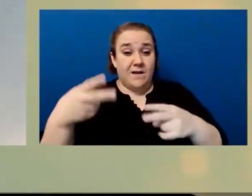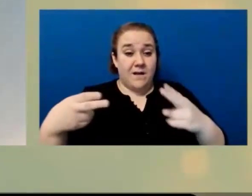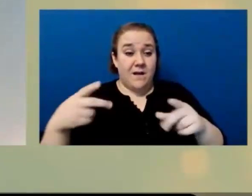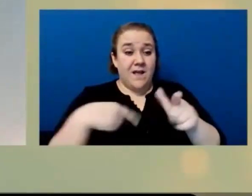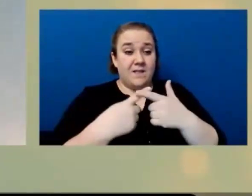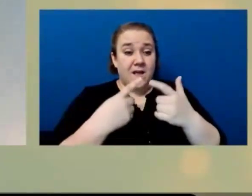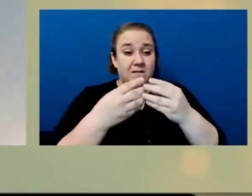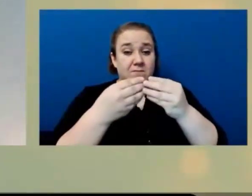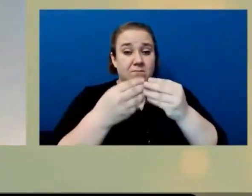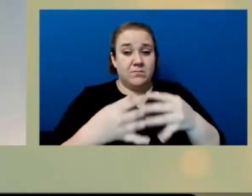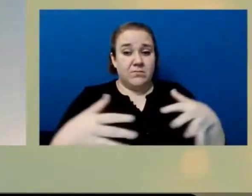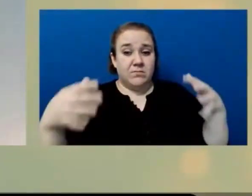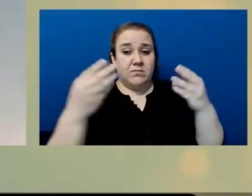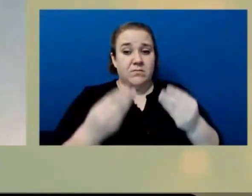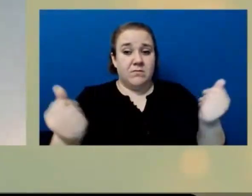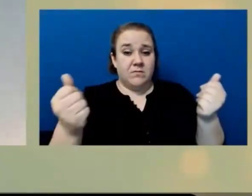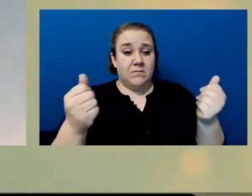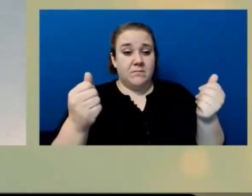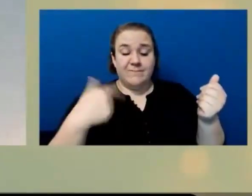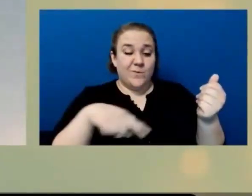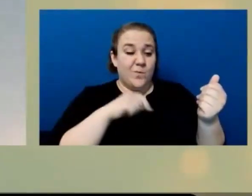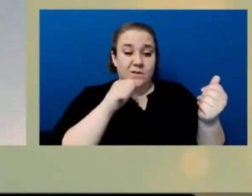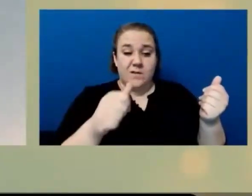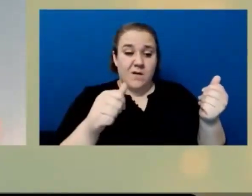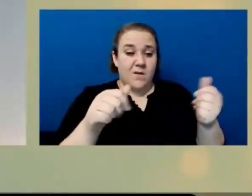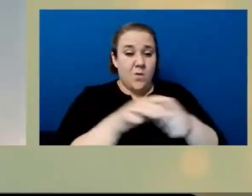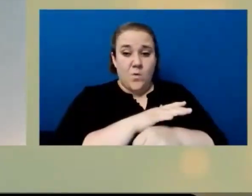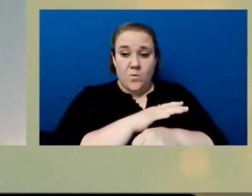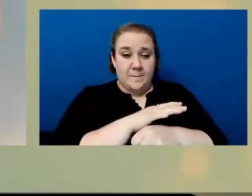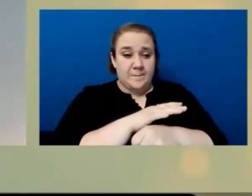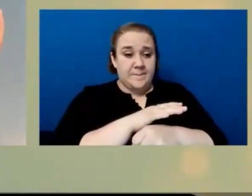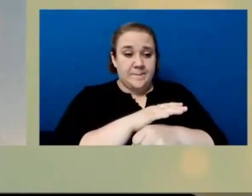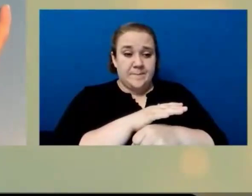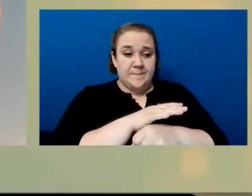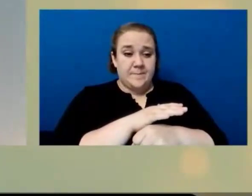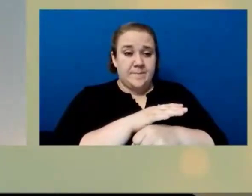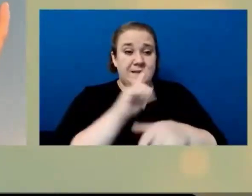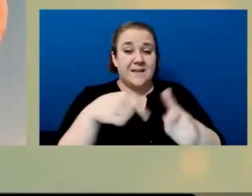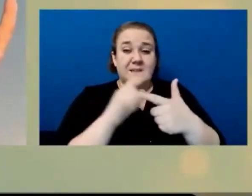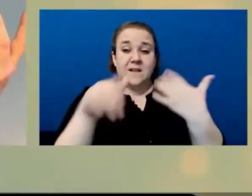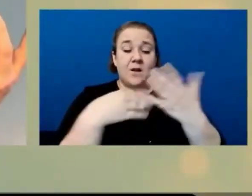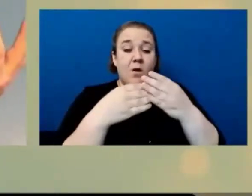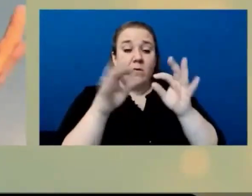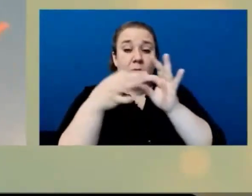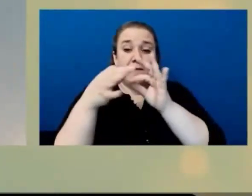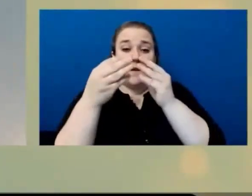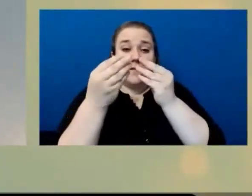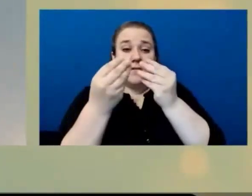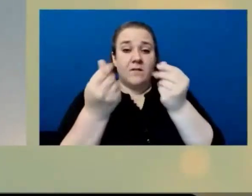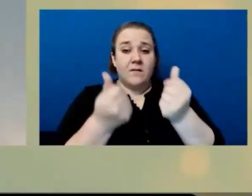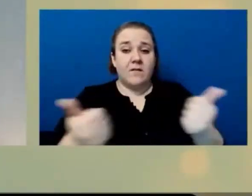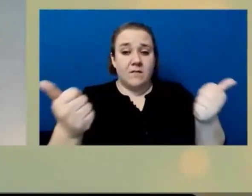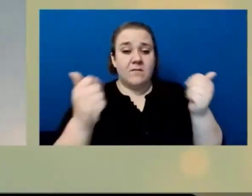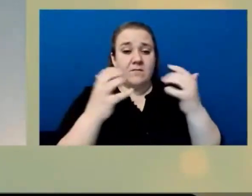cannot stay without the warp of sorrow, and the weft of love that does not exist without the warp of loss, our